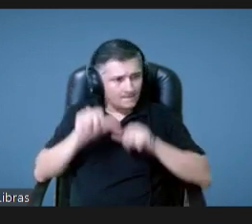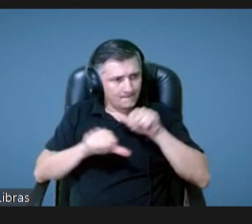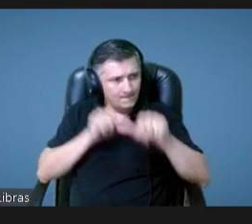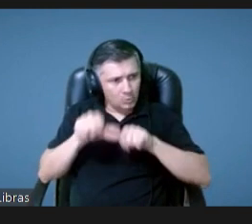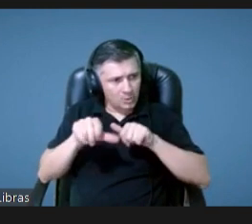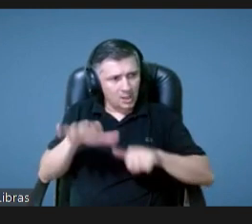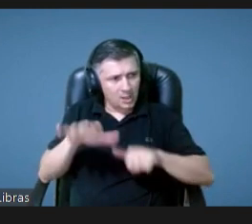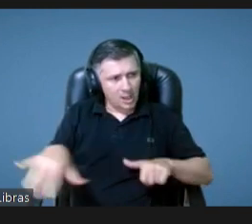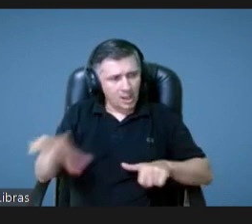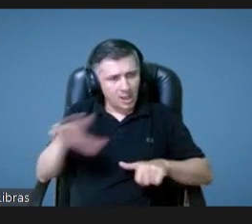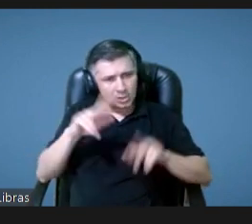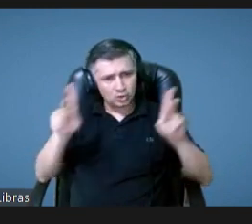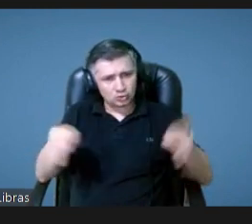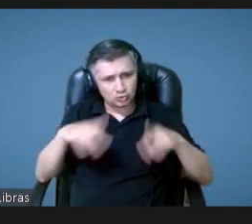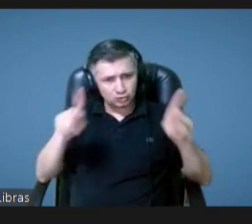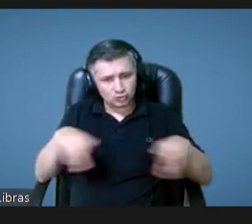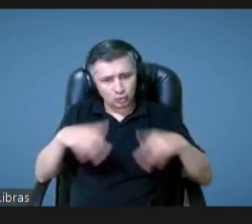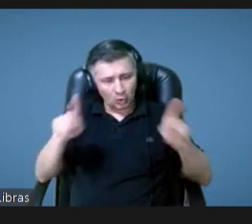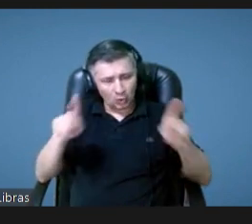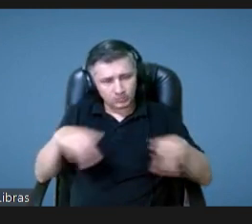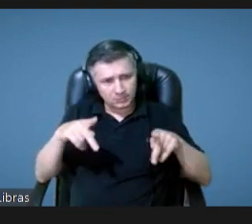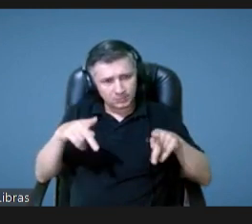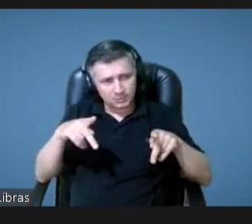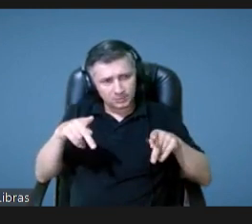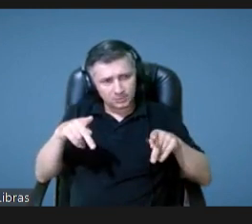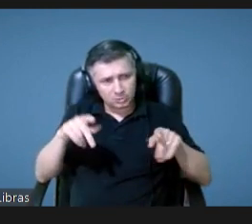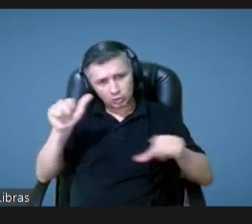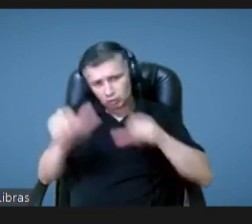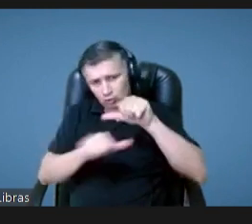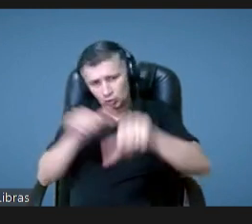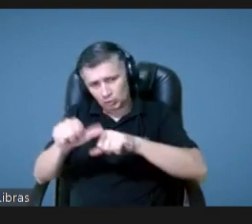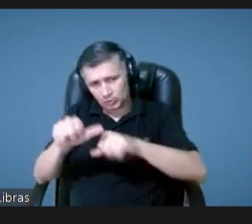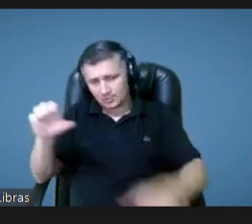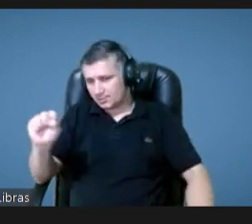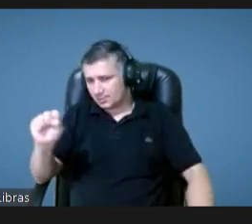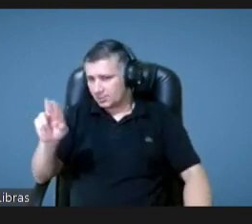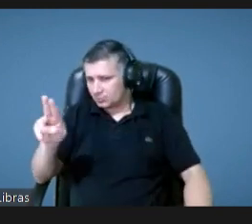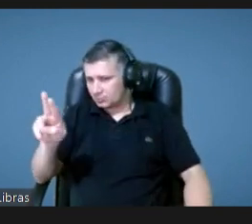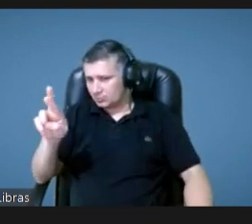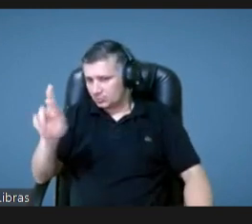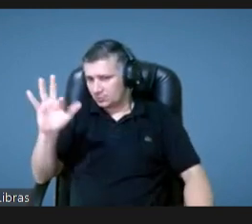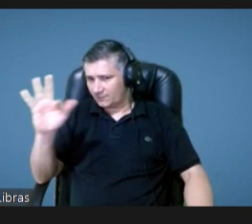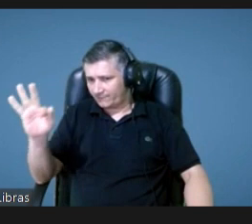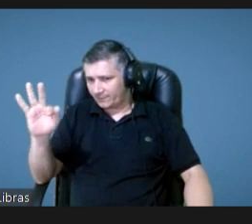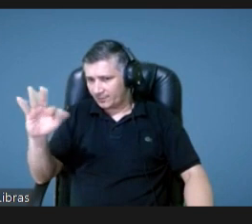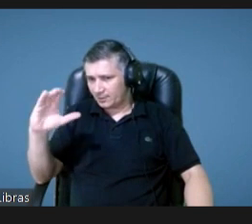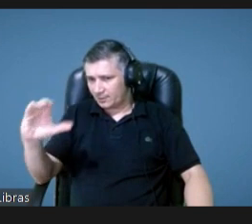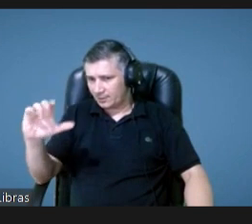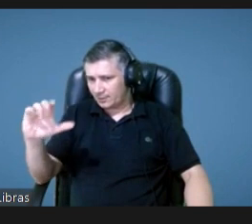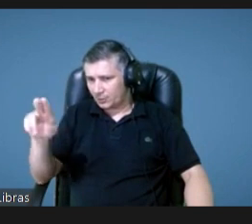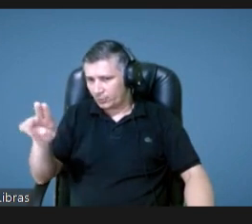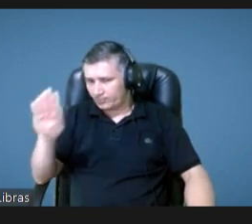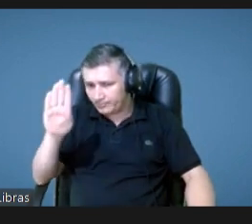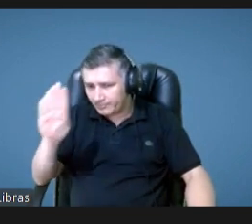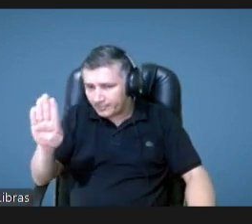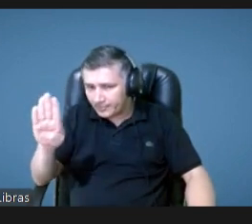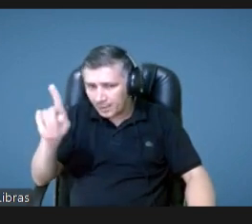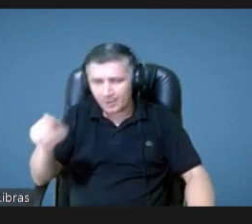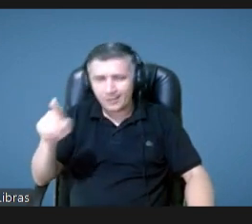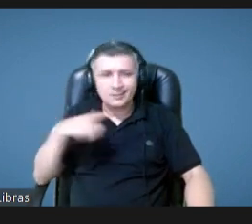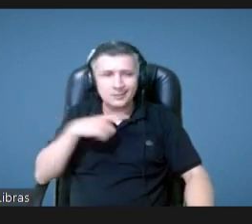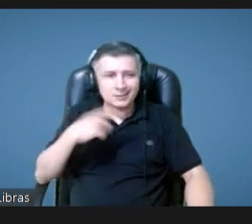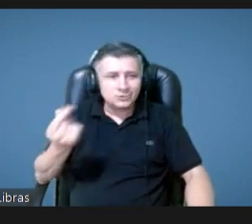decided to swap the area of the shopping mall and do the surf